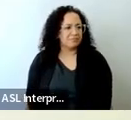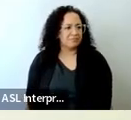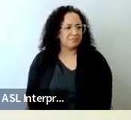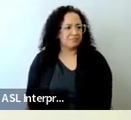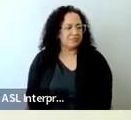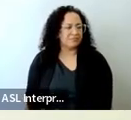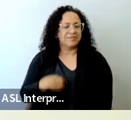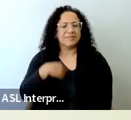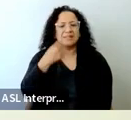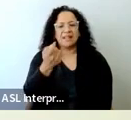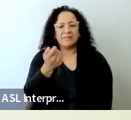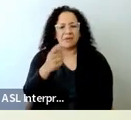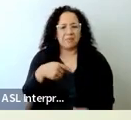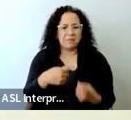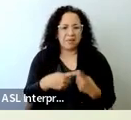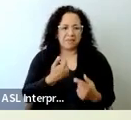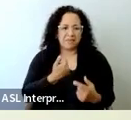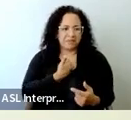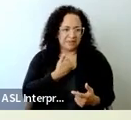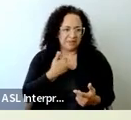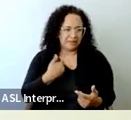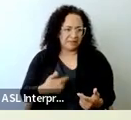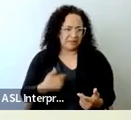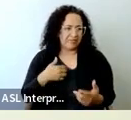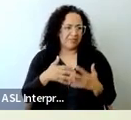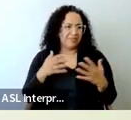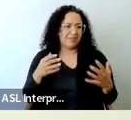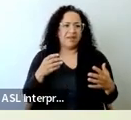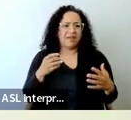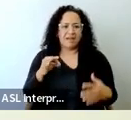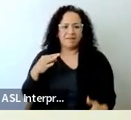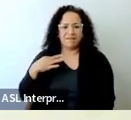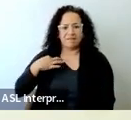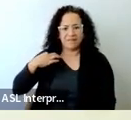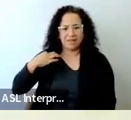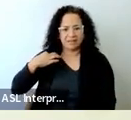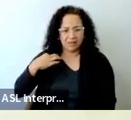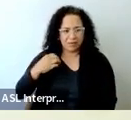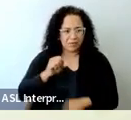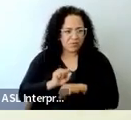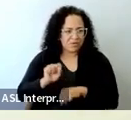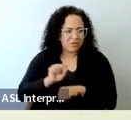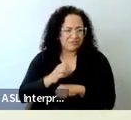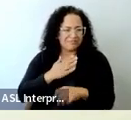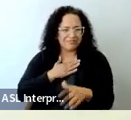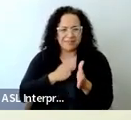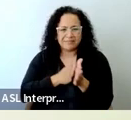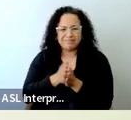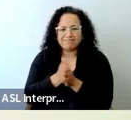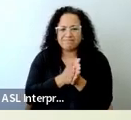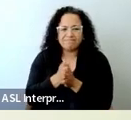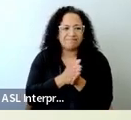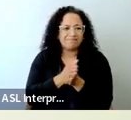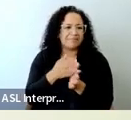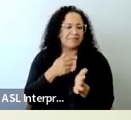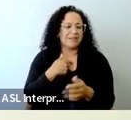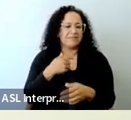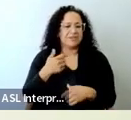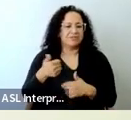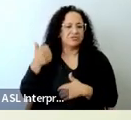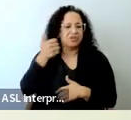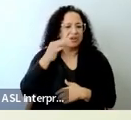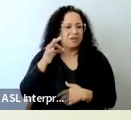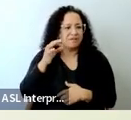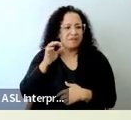Let me tell you a little bit about me. I'm a lot of volunteer work. It's my passion. I'm the chair of Farmer Regional